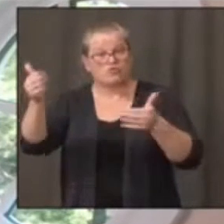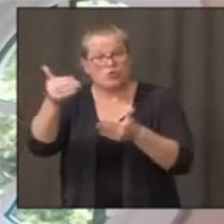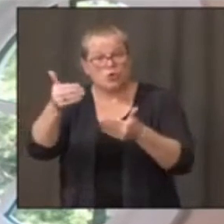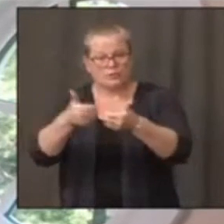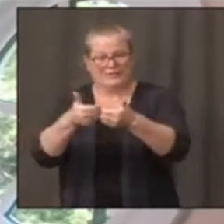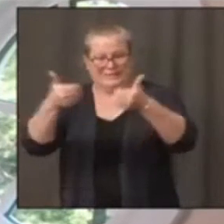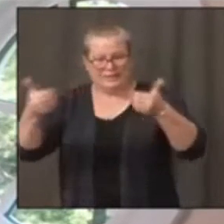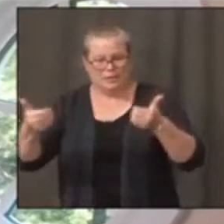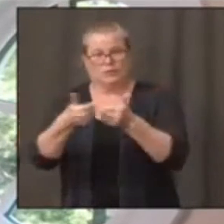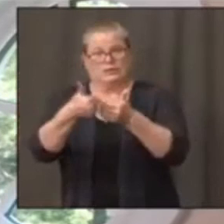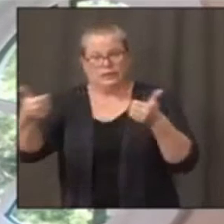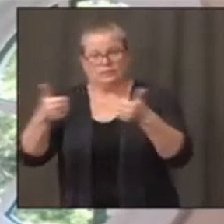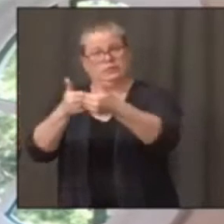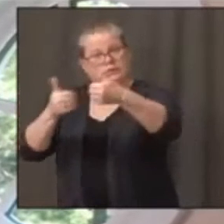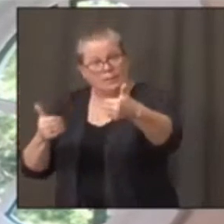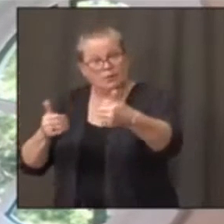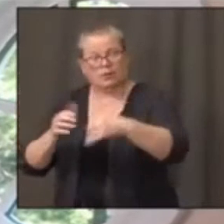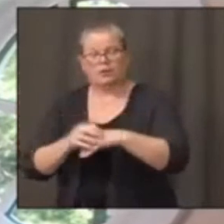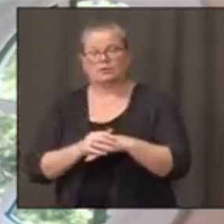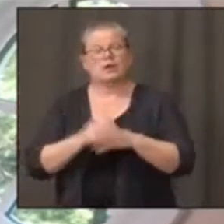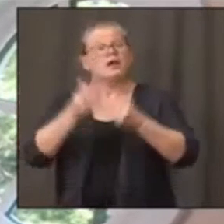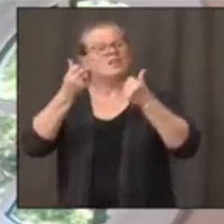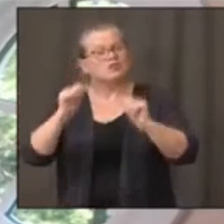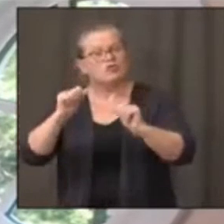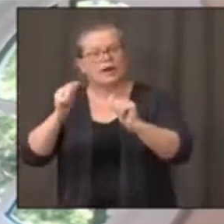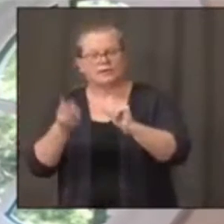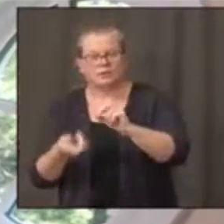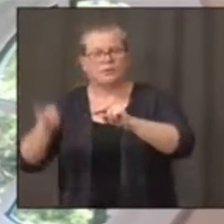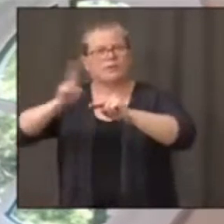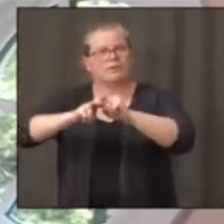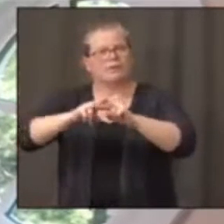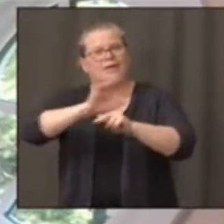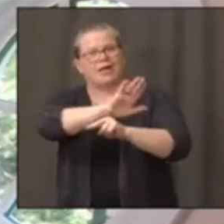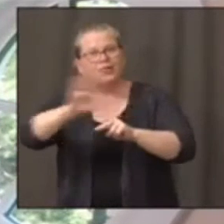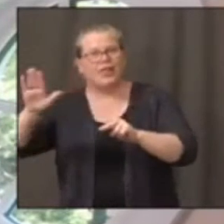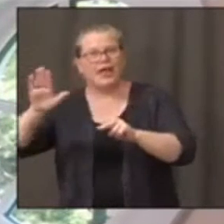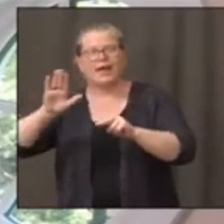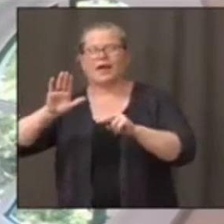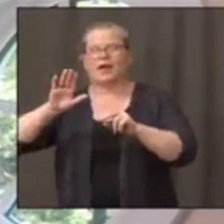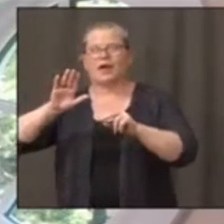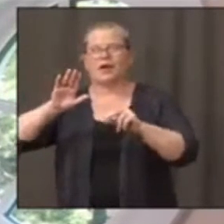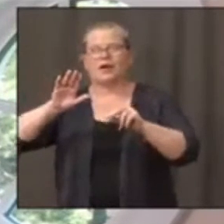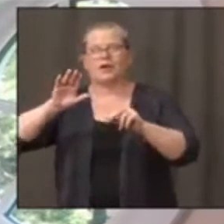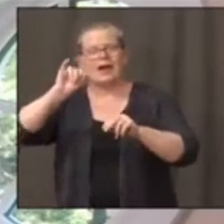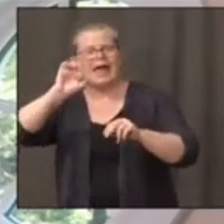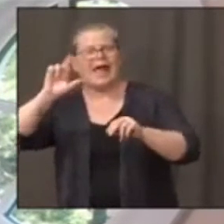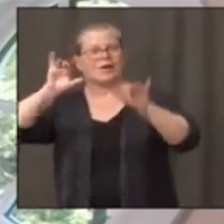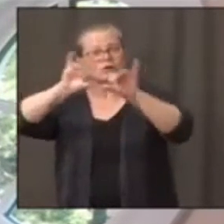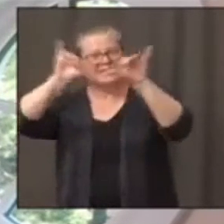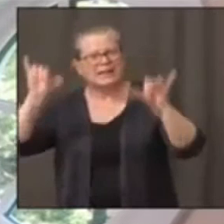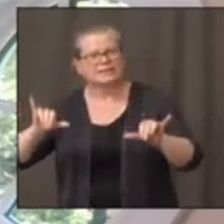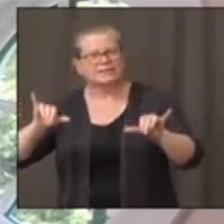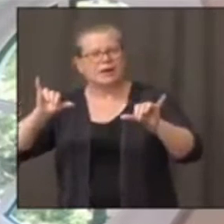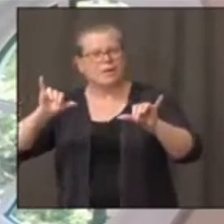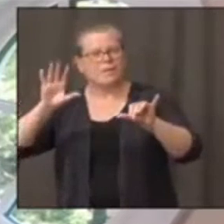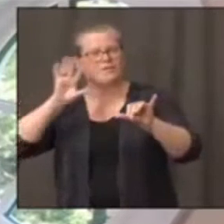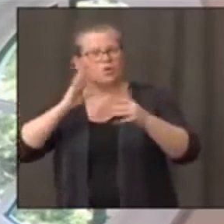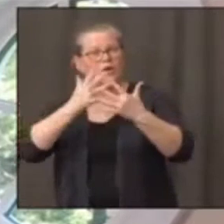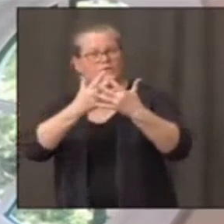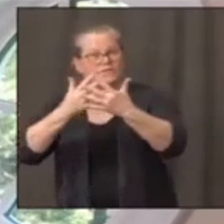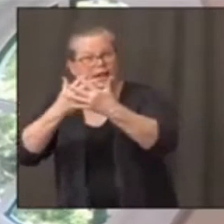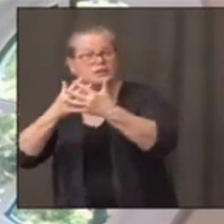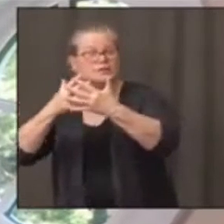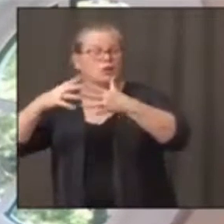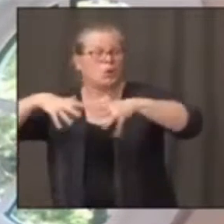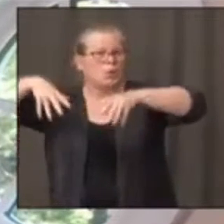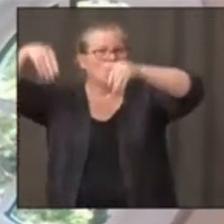conditioning systems with better filtration, and I think some school districts are going to be able to achieve that. Those are the elements of what you'd want to see. I mean, the